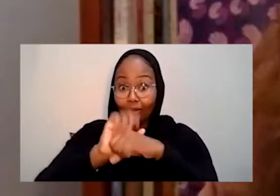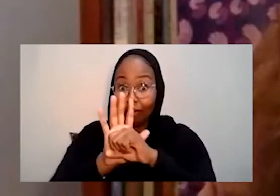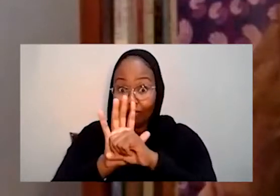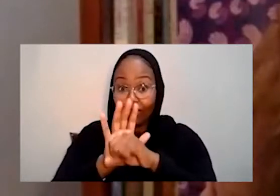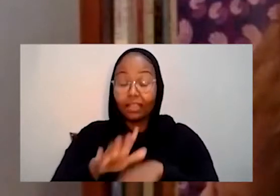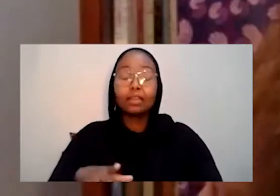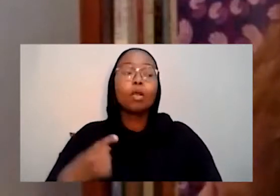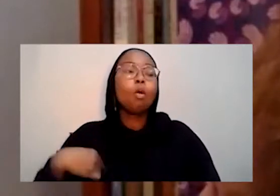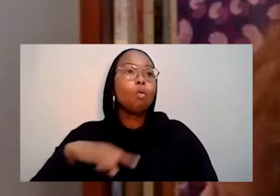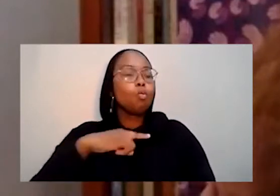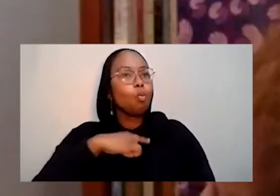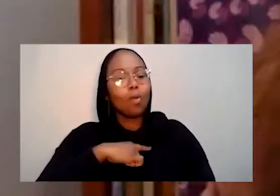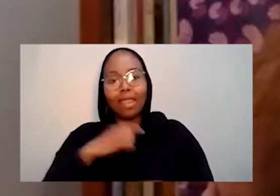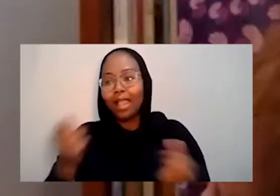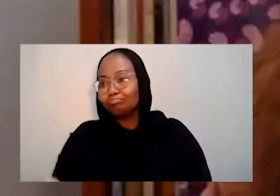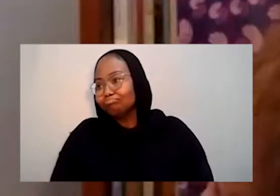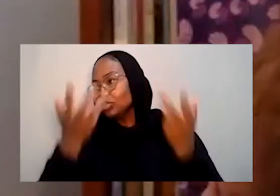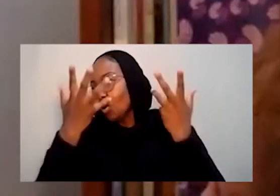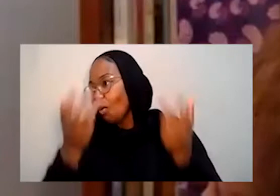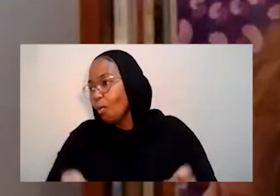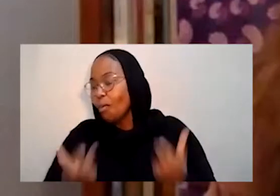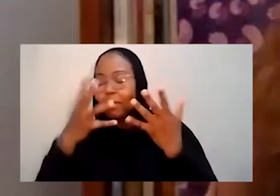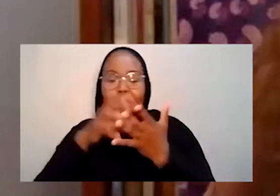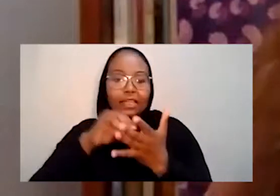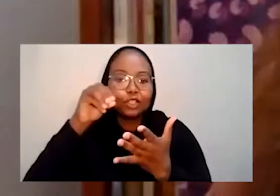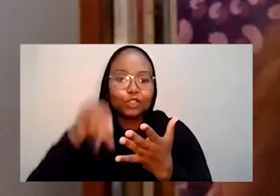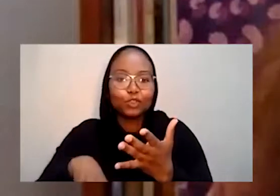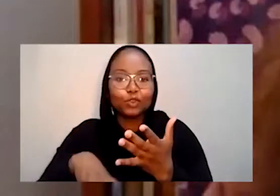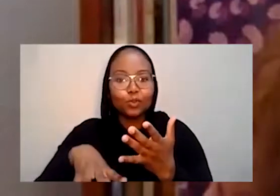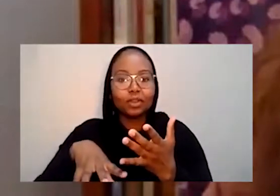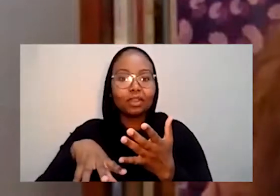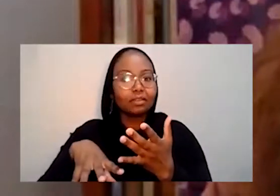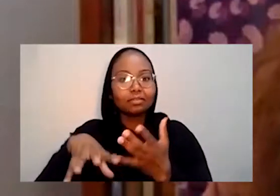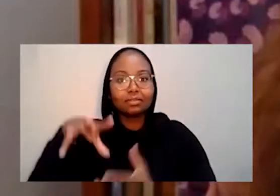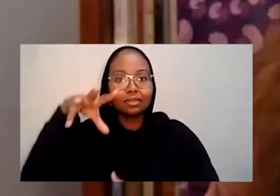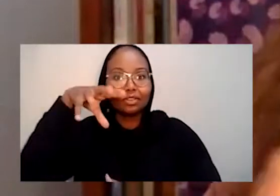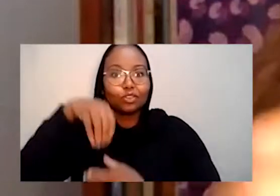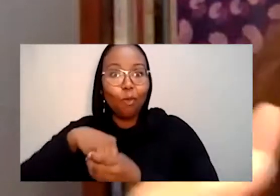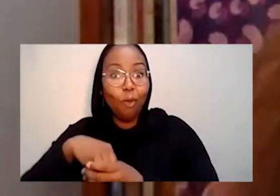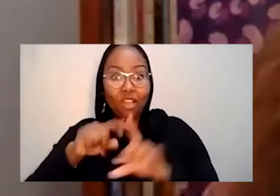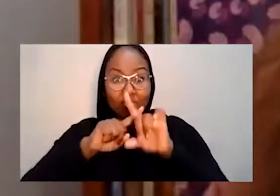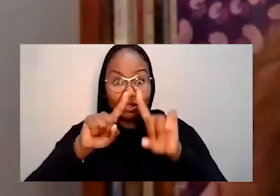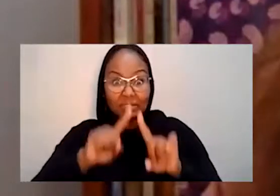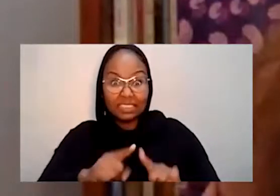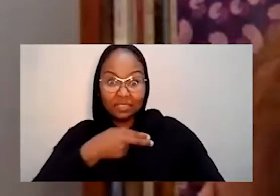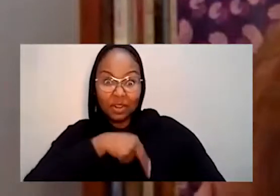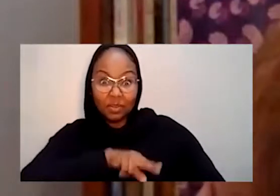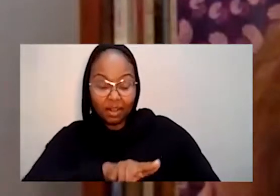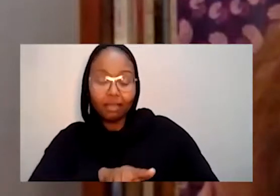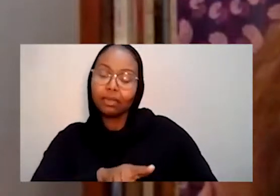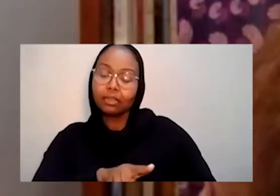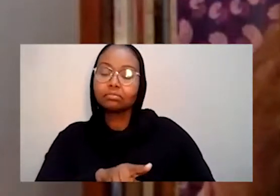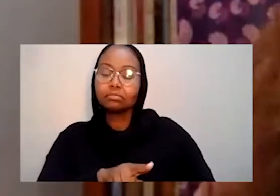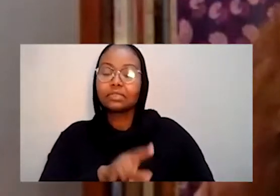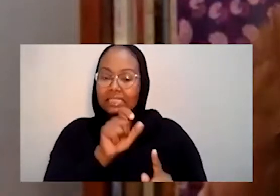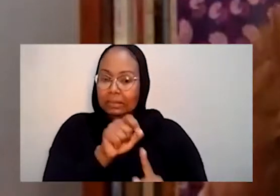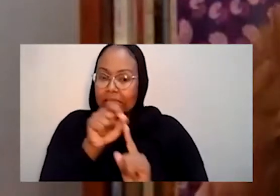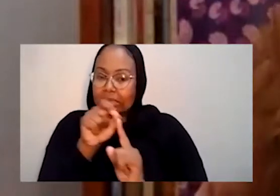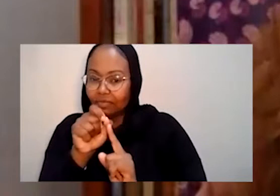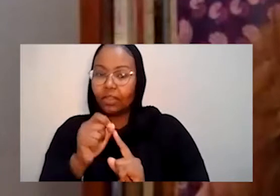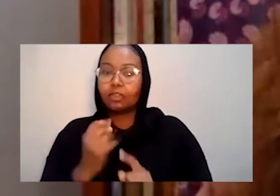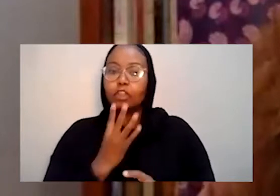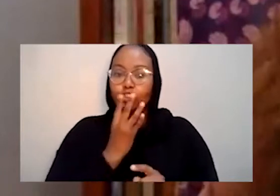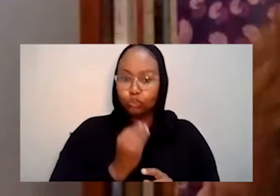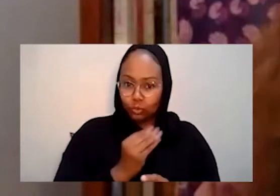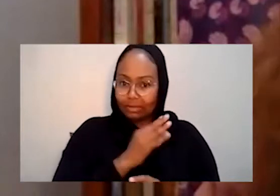of students participate from all religious backgrounds, but mainly Jewish and Muslim students, to